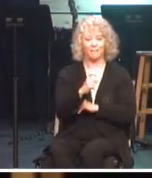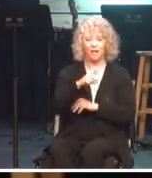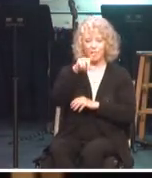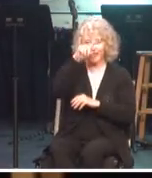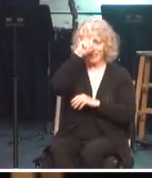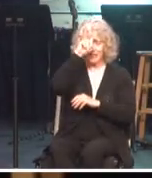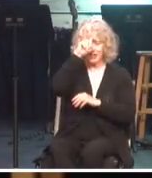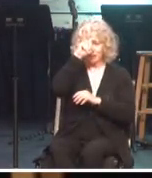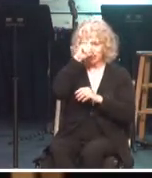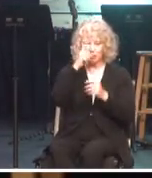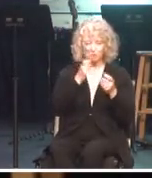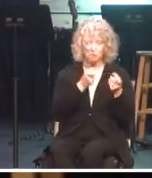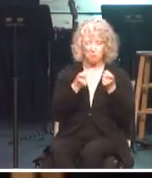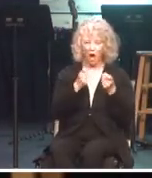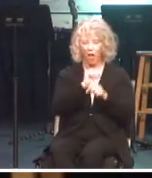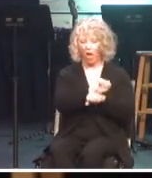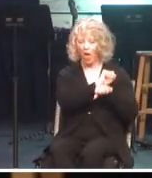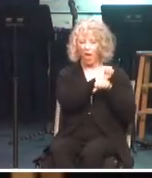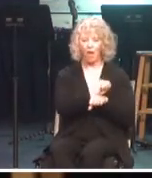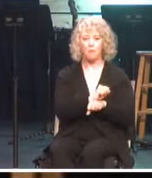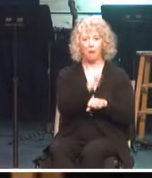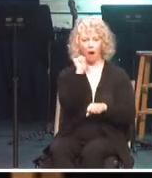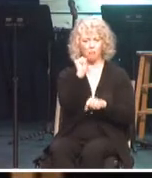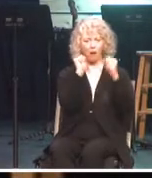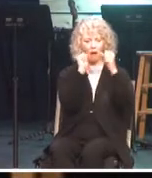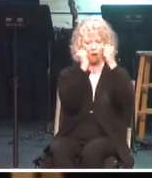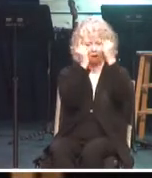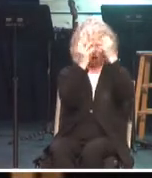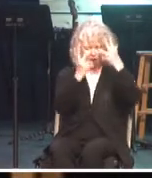Egyptian slavery miraculously.